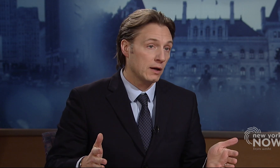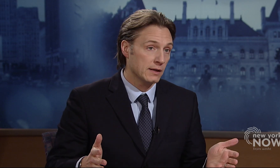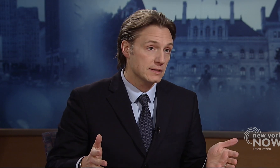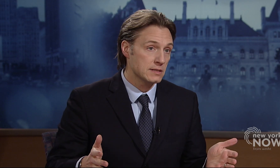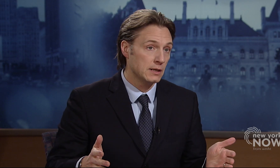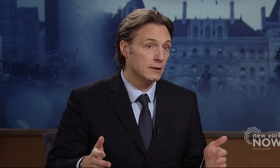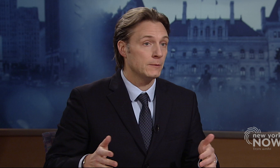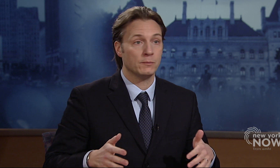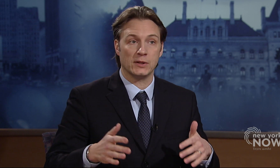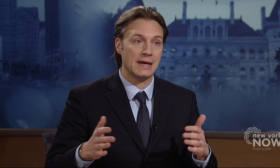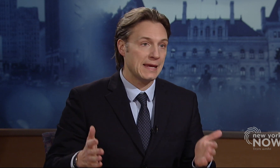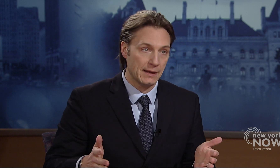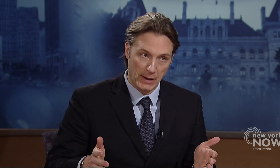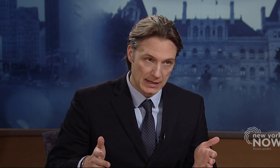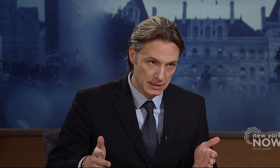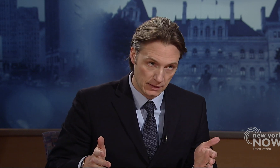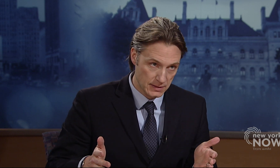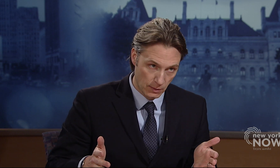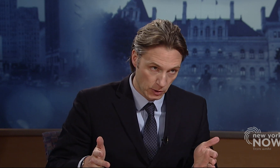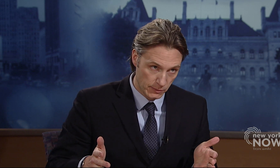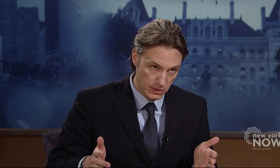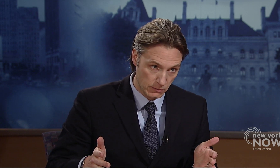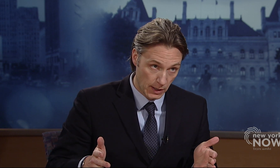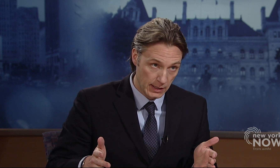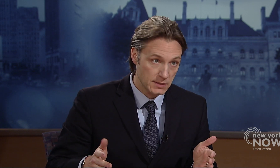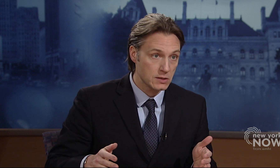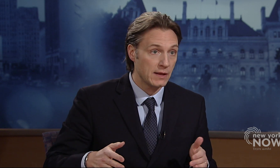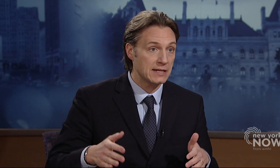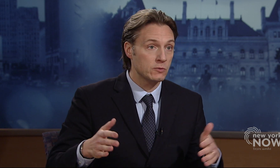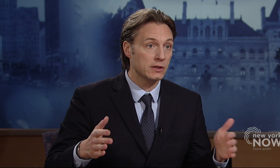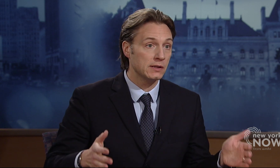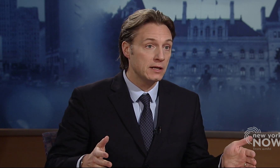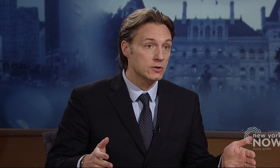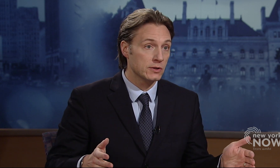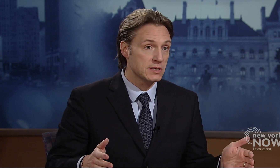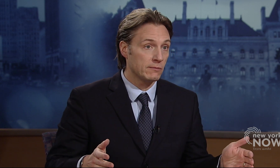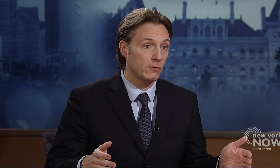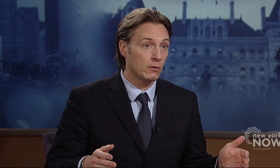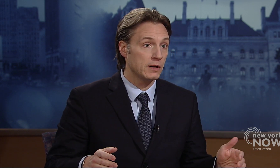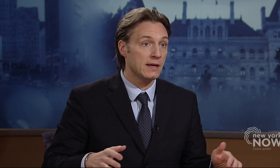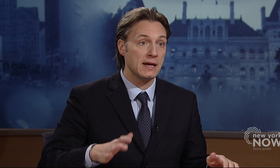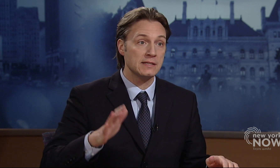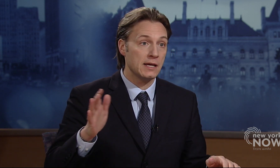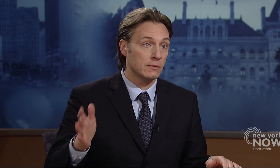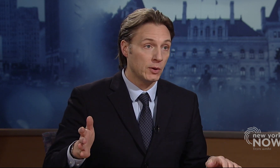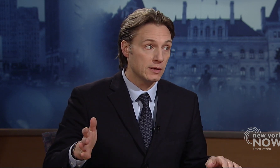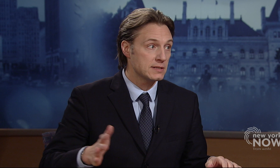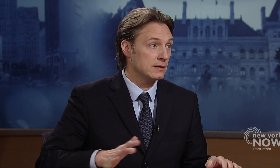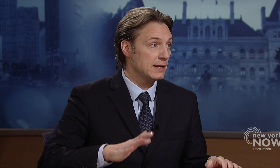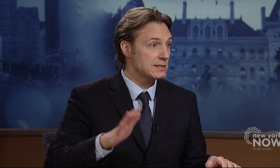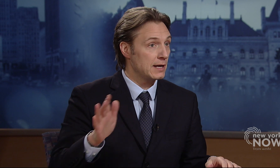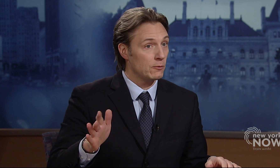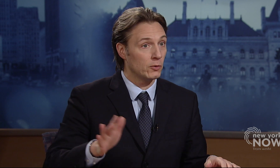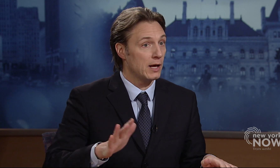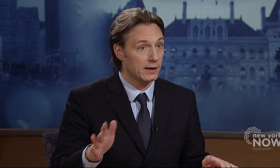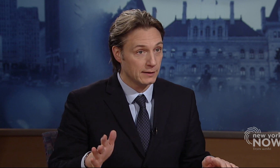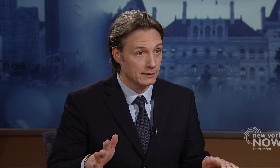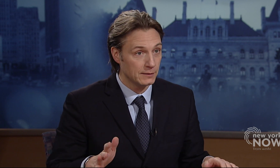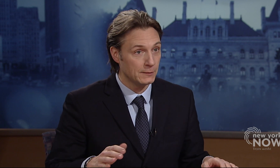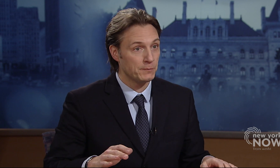of the caucus, but they can't pass it in the suburbs, right? And so that's where the leaders really step forward and they take the bullets and they